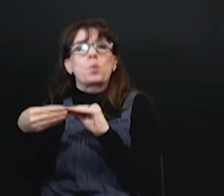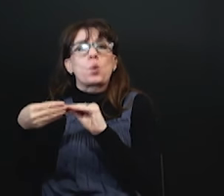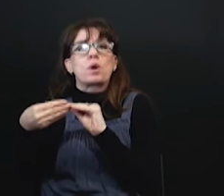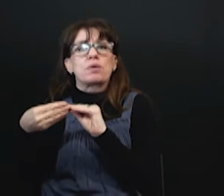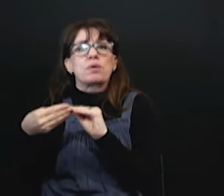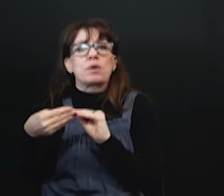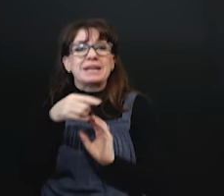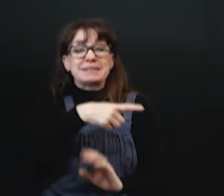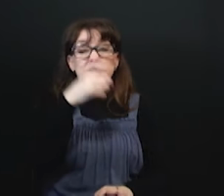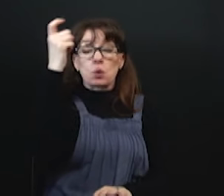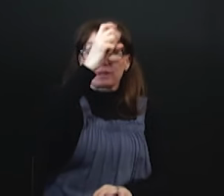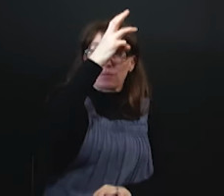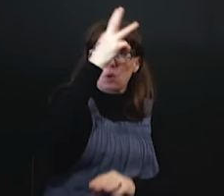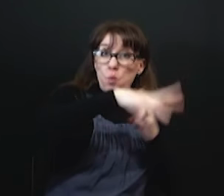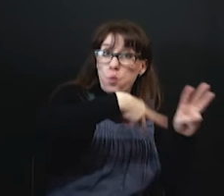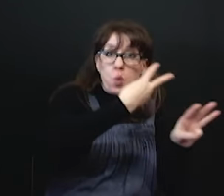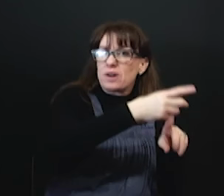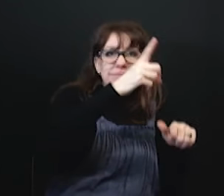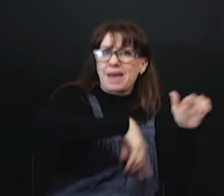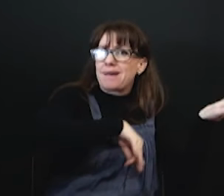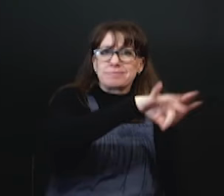Paul says the wisdom of the world can't tell you.